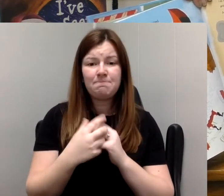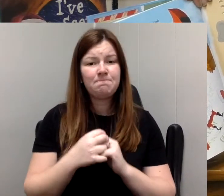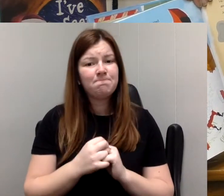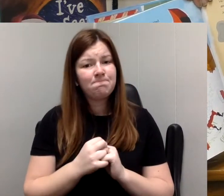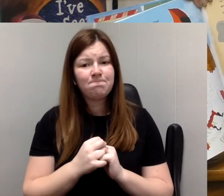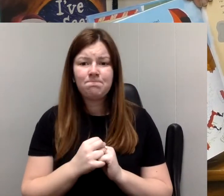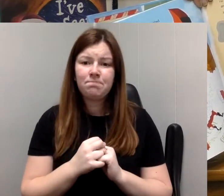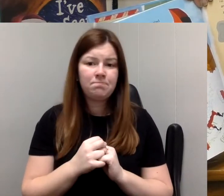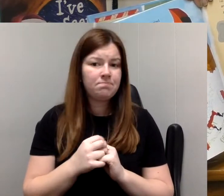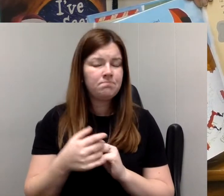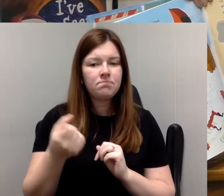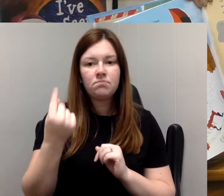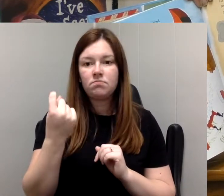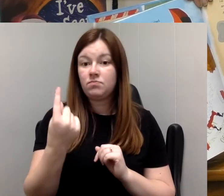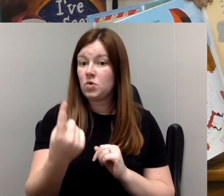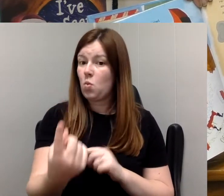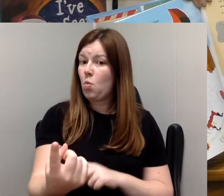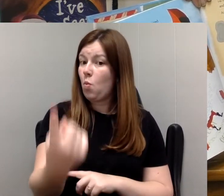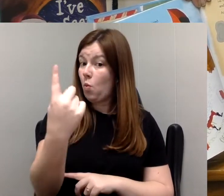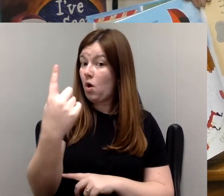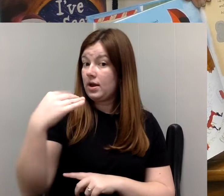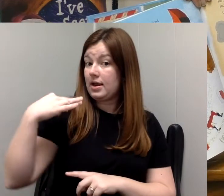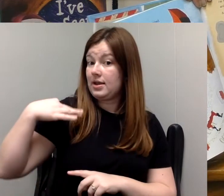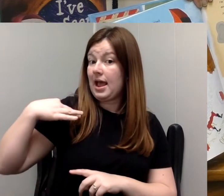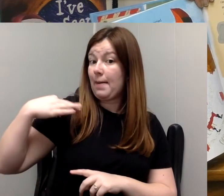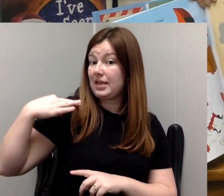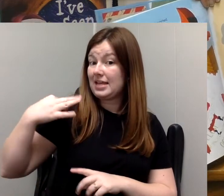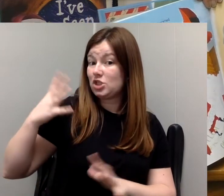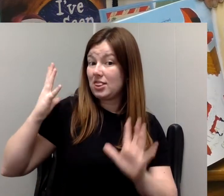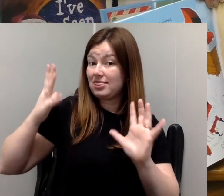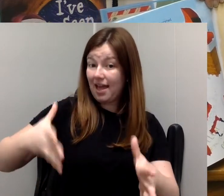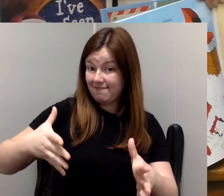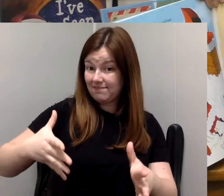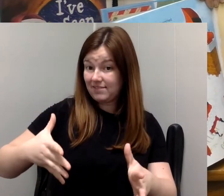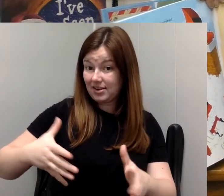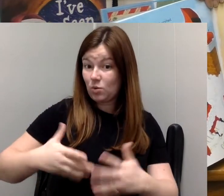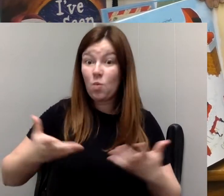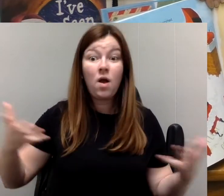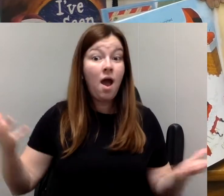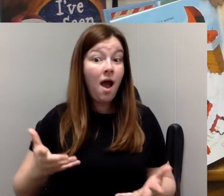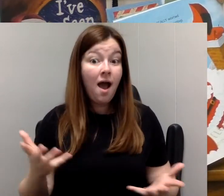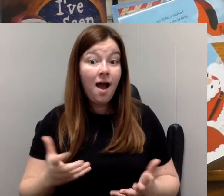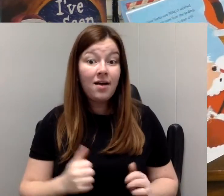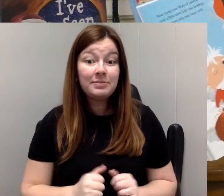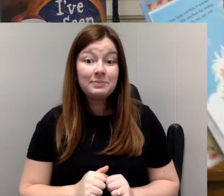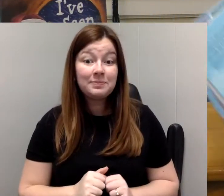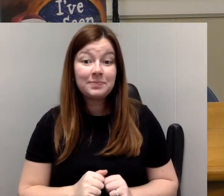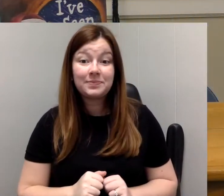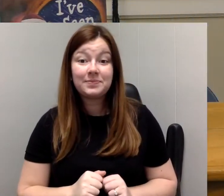was only one job application left.